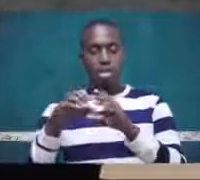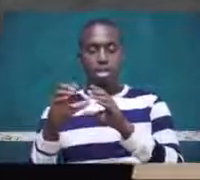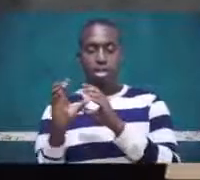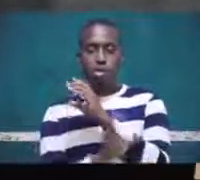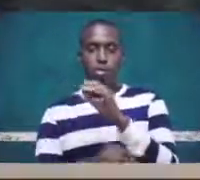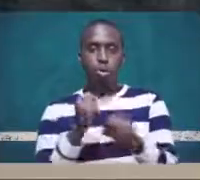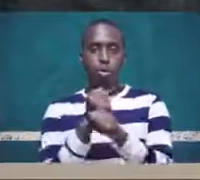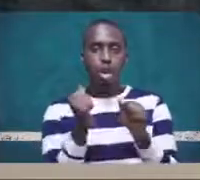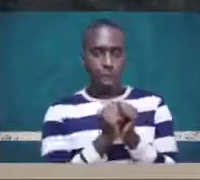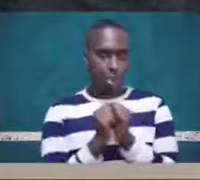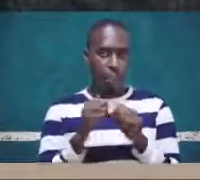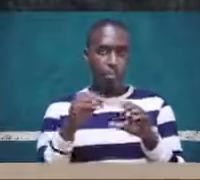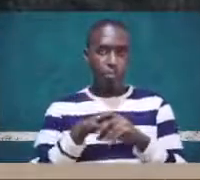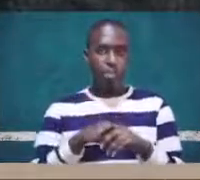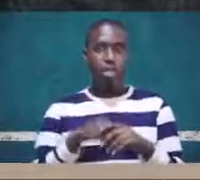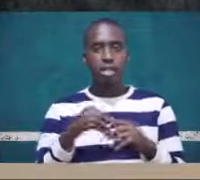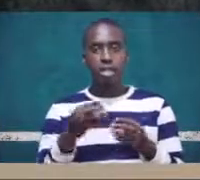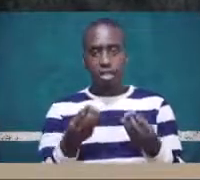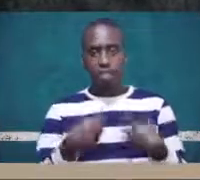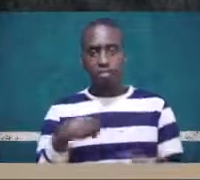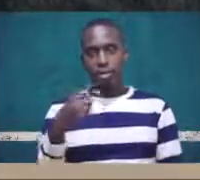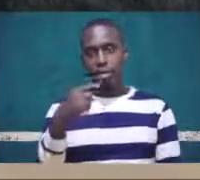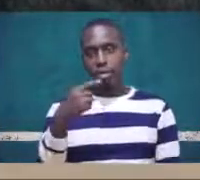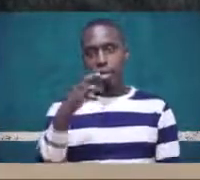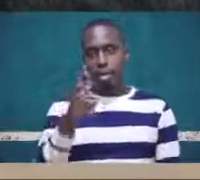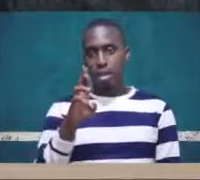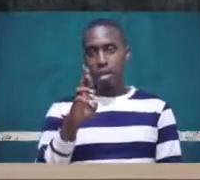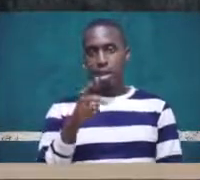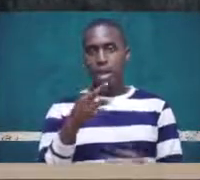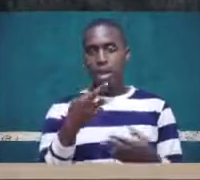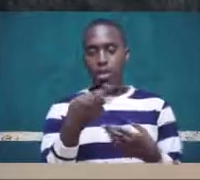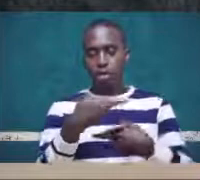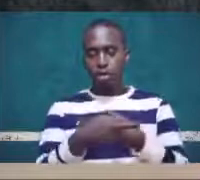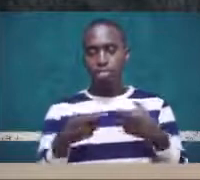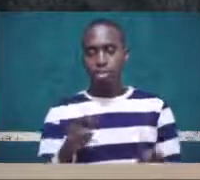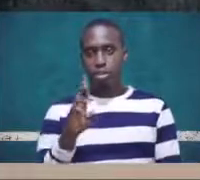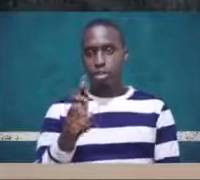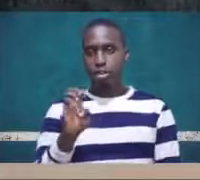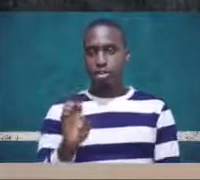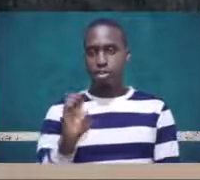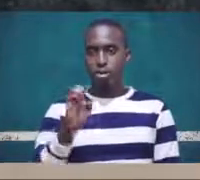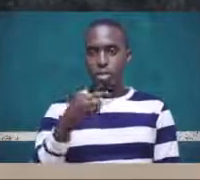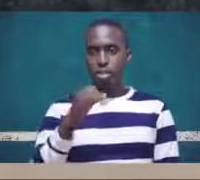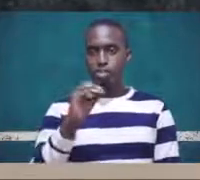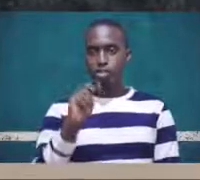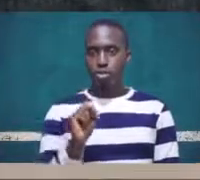together in a given region. That is economic integration.